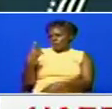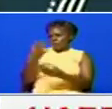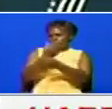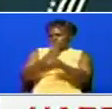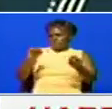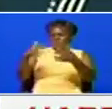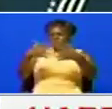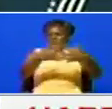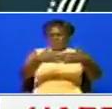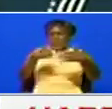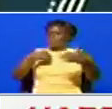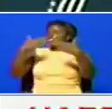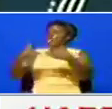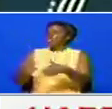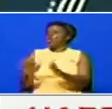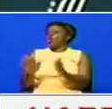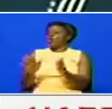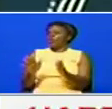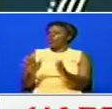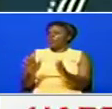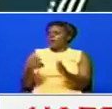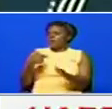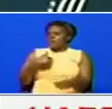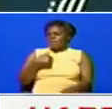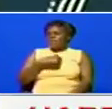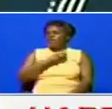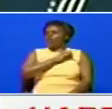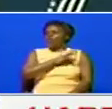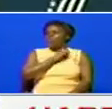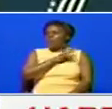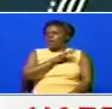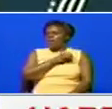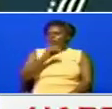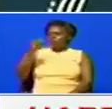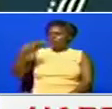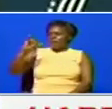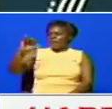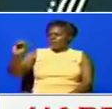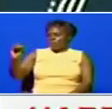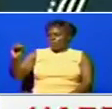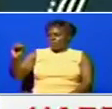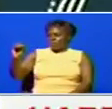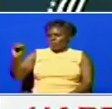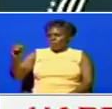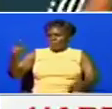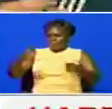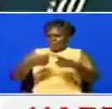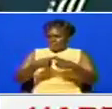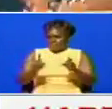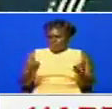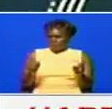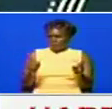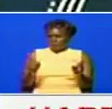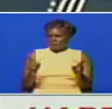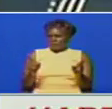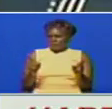United States. And I had a lot of reasons to complain about what happened in Ohio or other states. But you got to get over